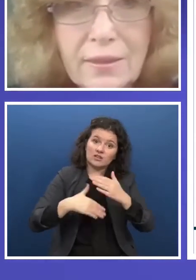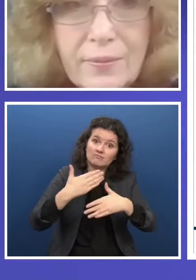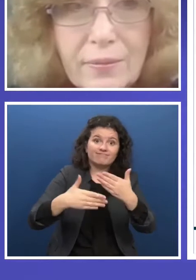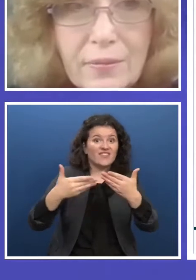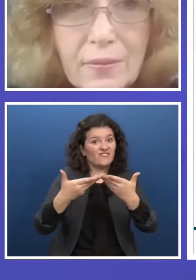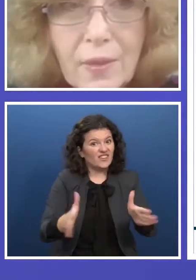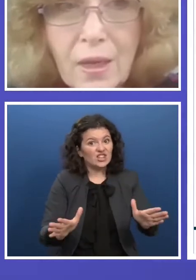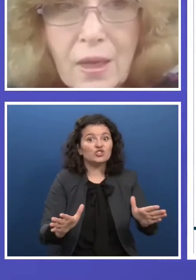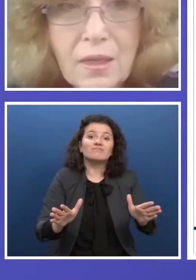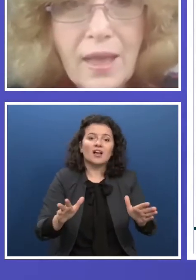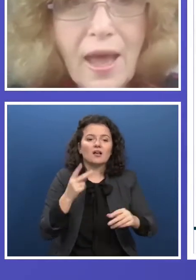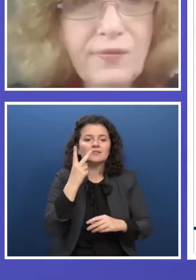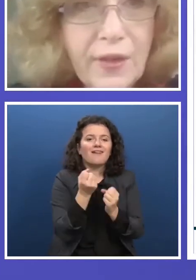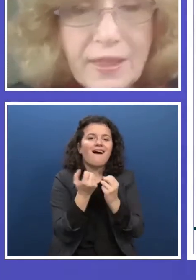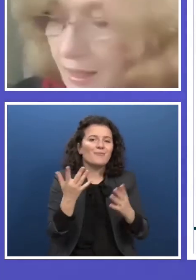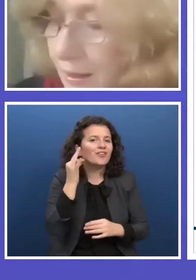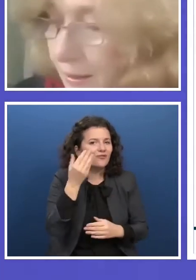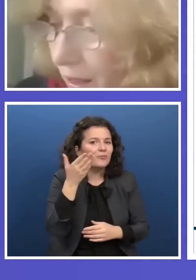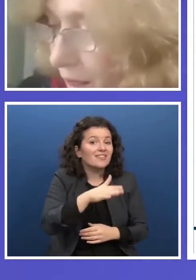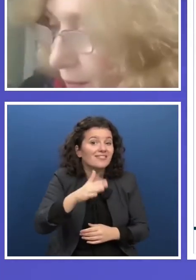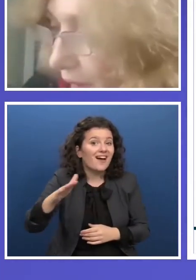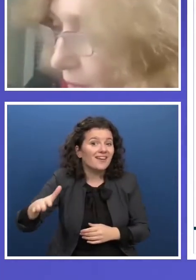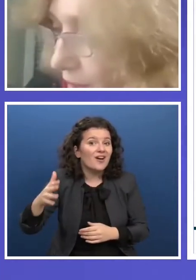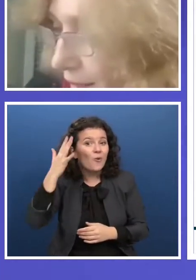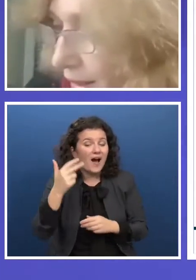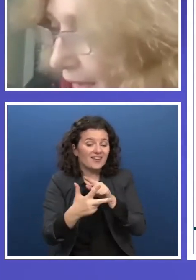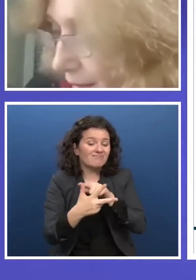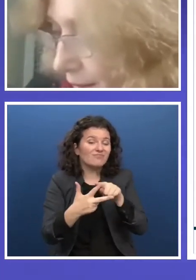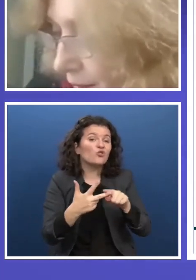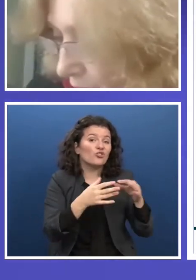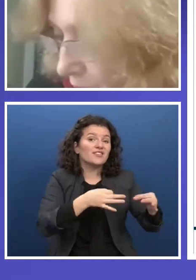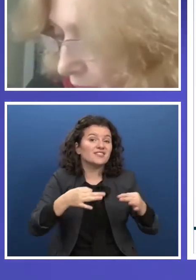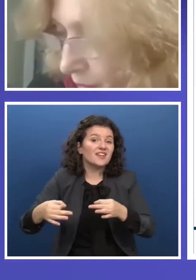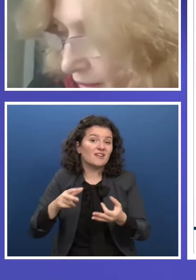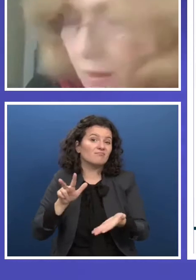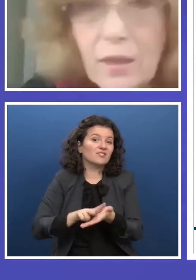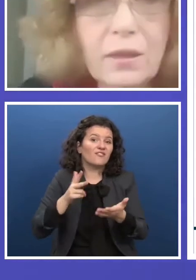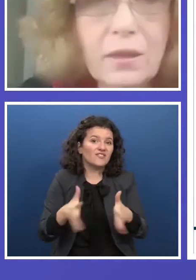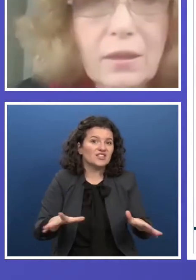slide. So how do we fix this? How are we going to get